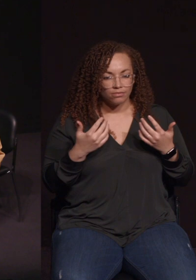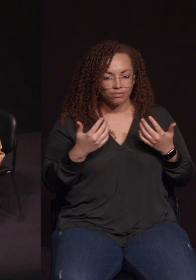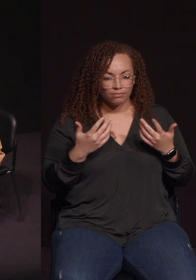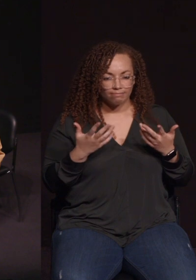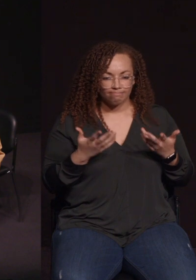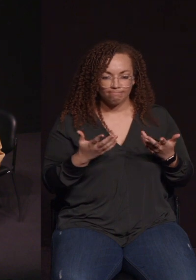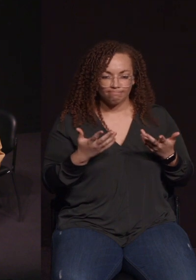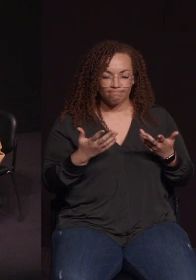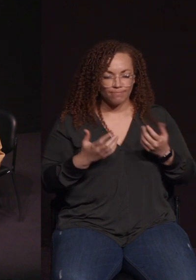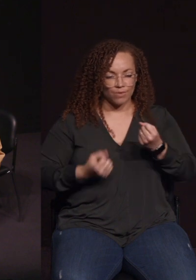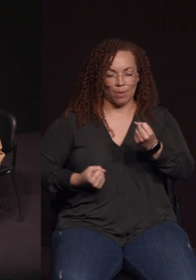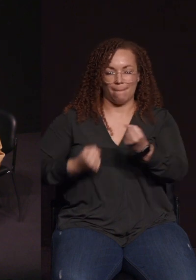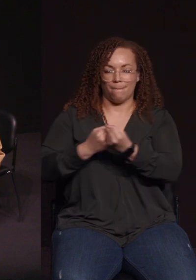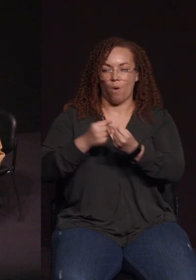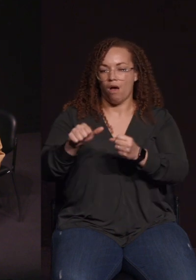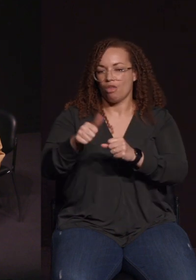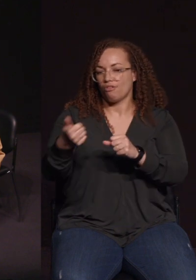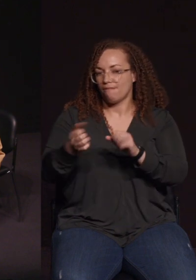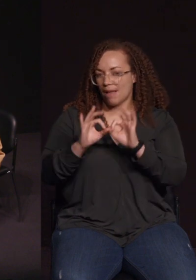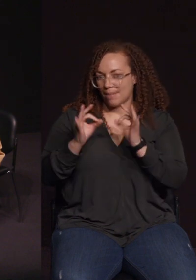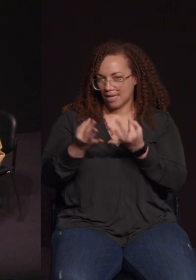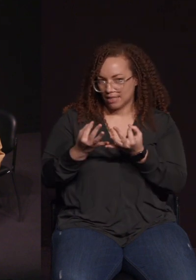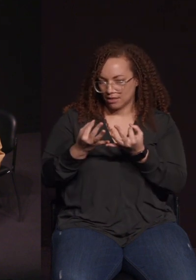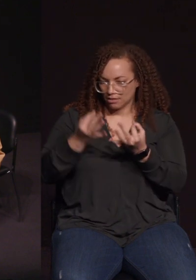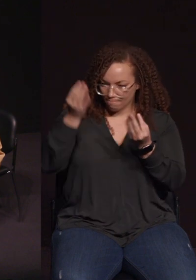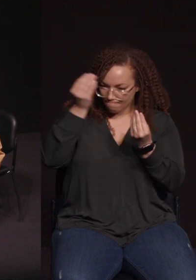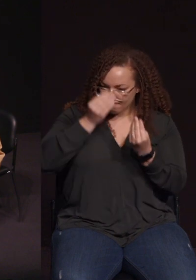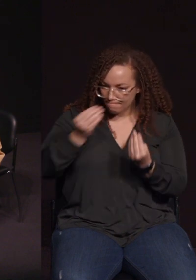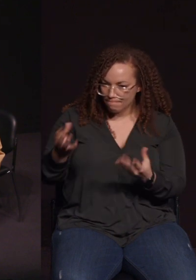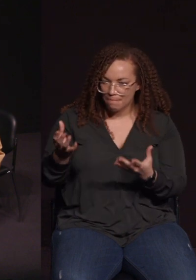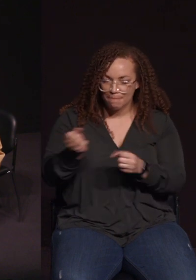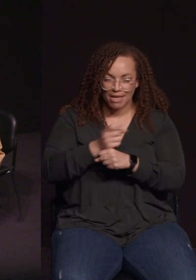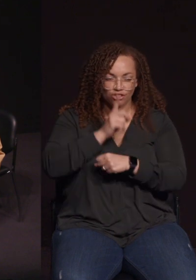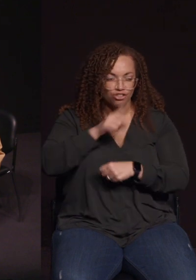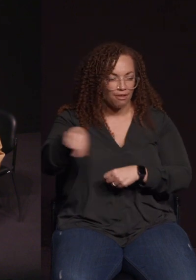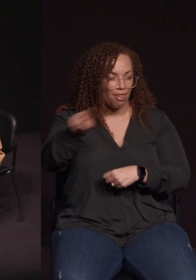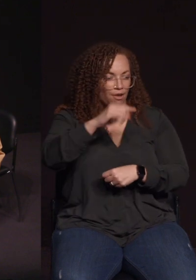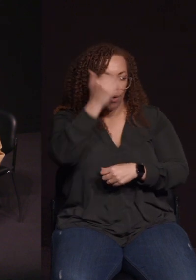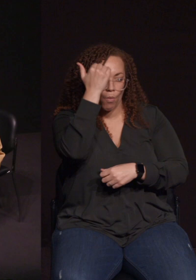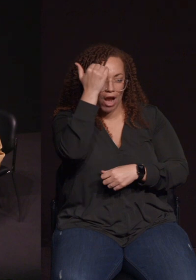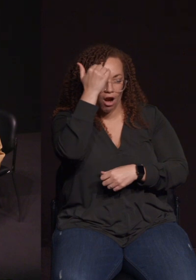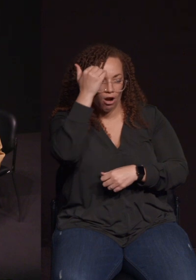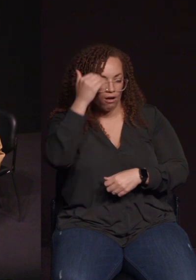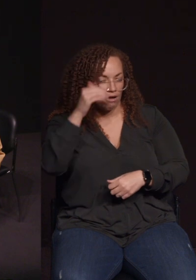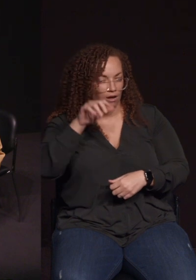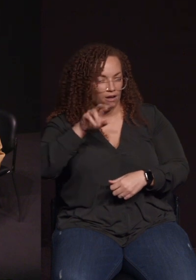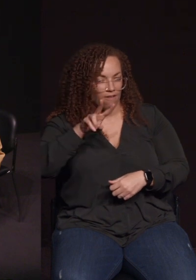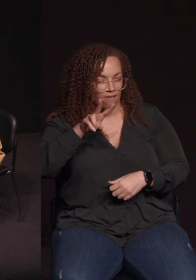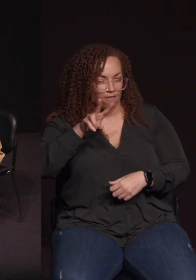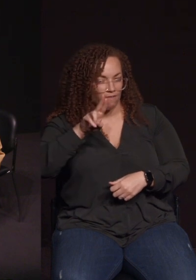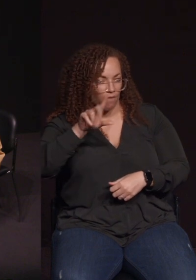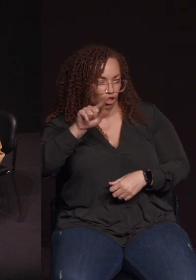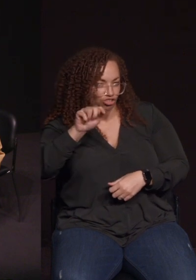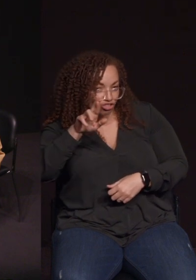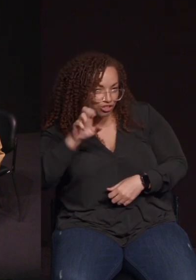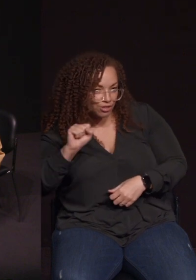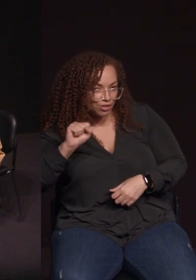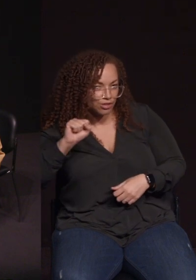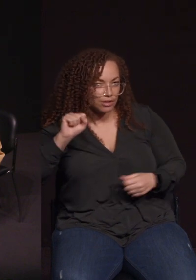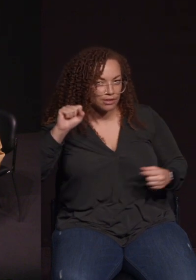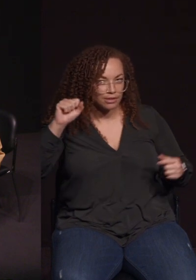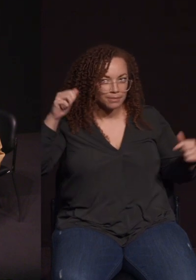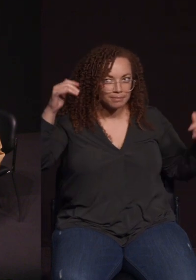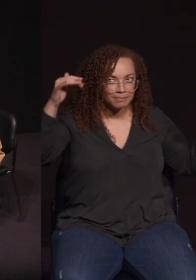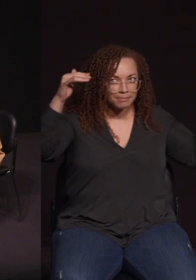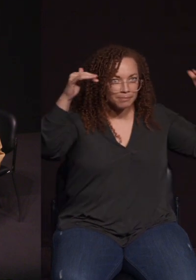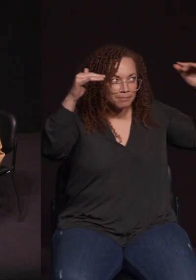that for other families so they could be aware of vultures coming into their life when they're going through pain. But we